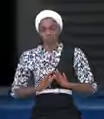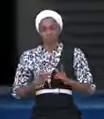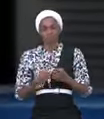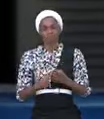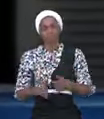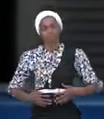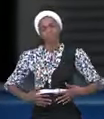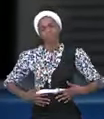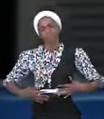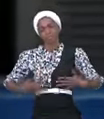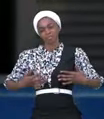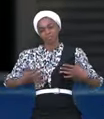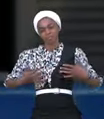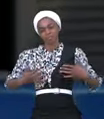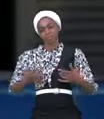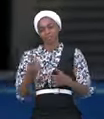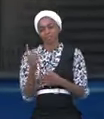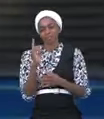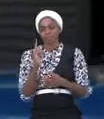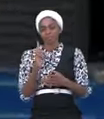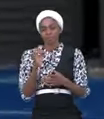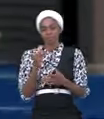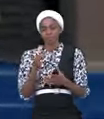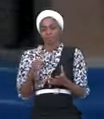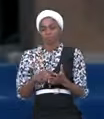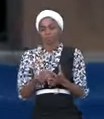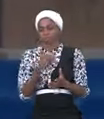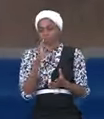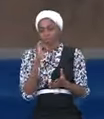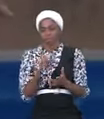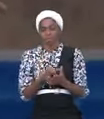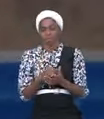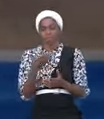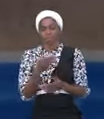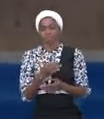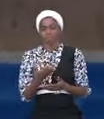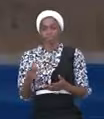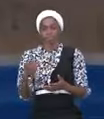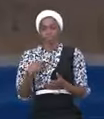life. What are these transits? There's some things we need to know.